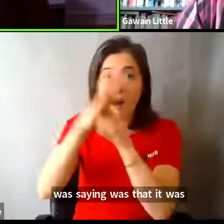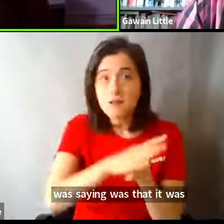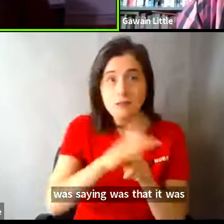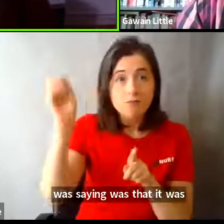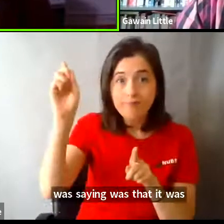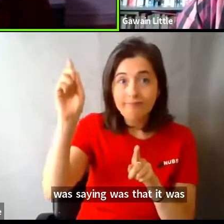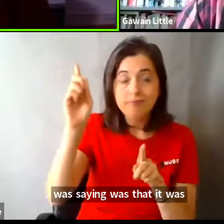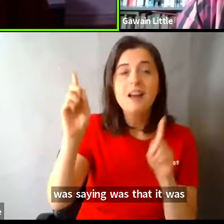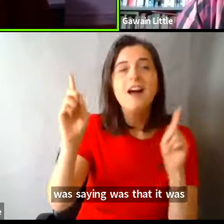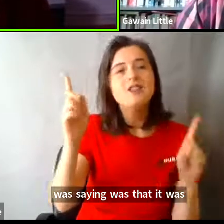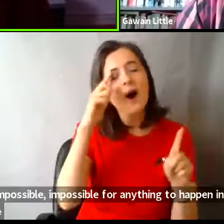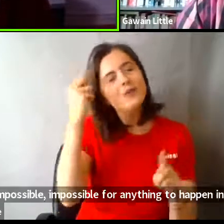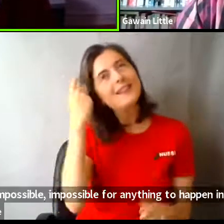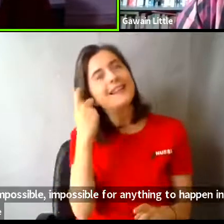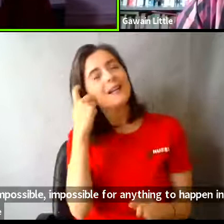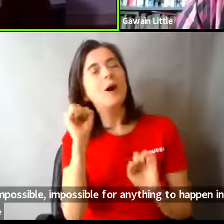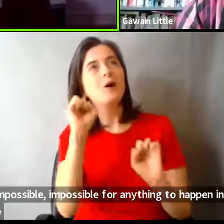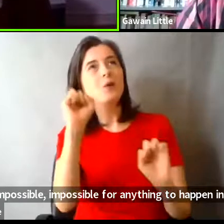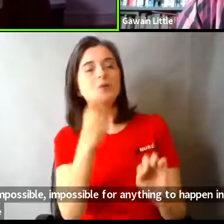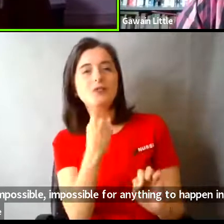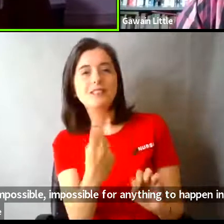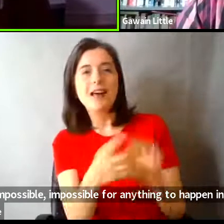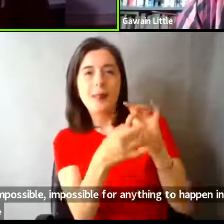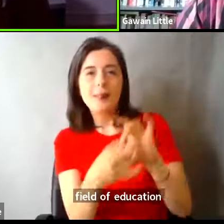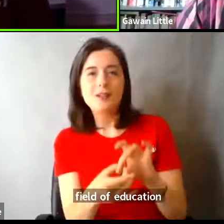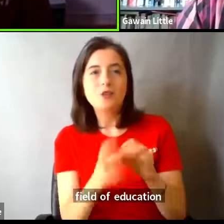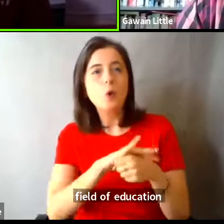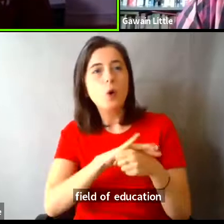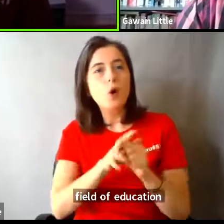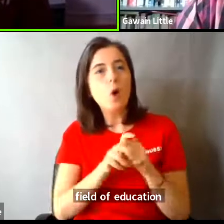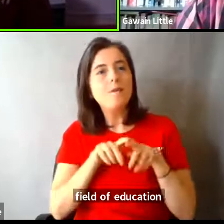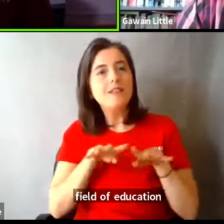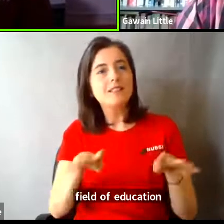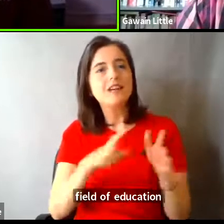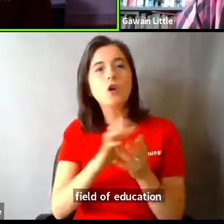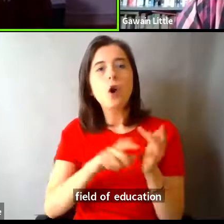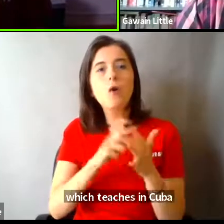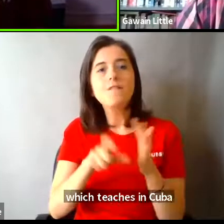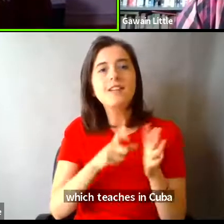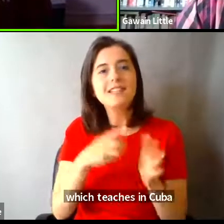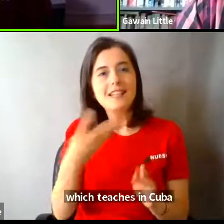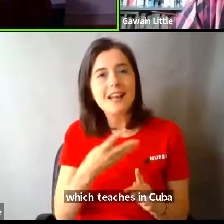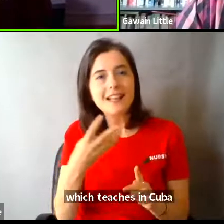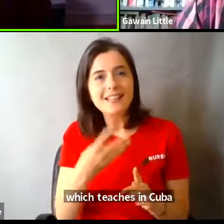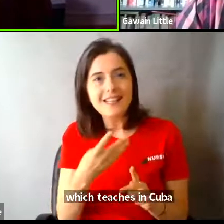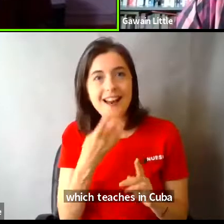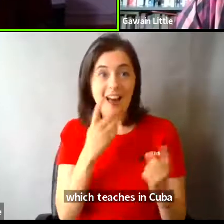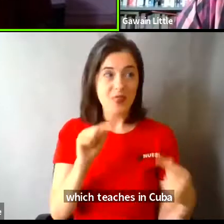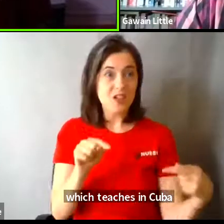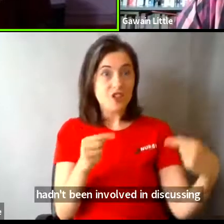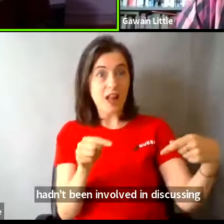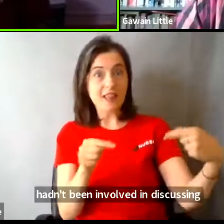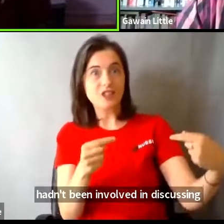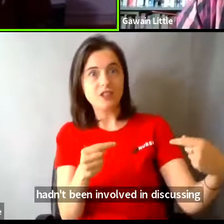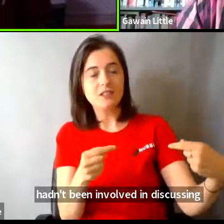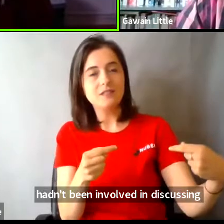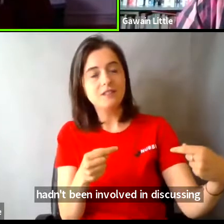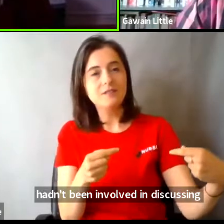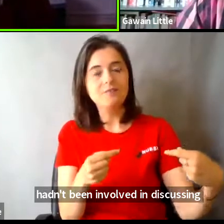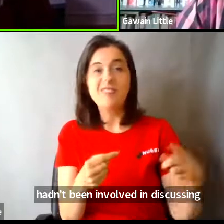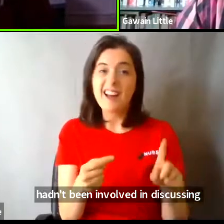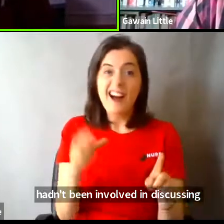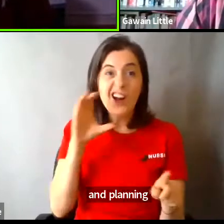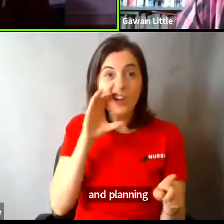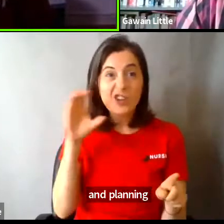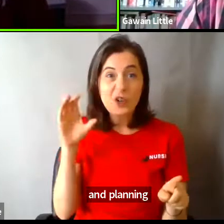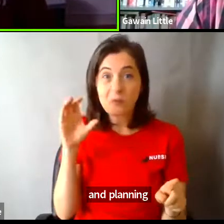about COVID-19 and the challenges that Cuba faces with that, with which it's dealing remarkably, as you said at the beginning,